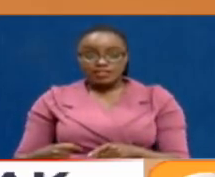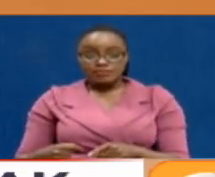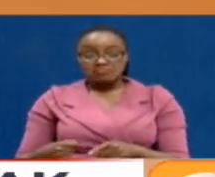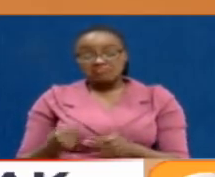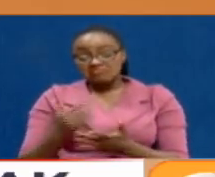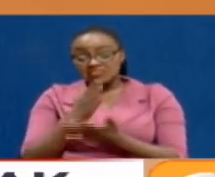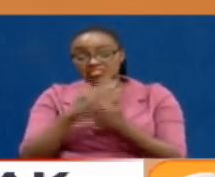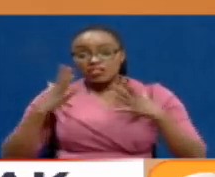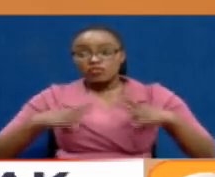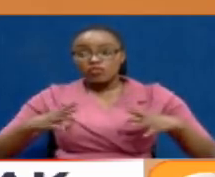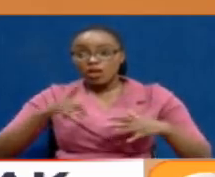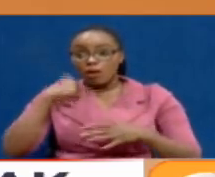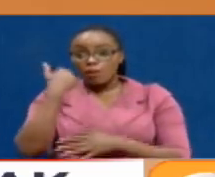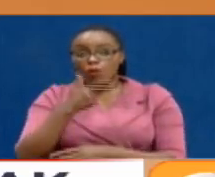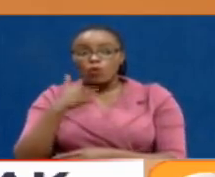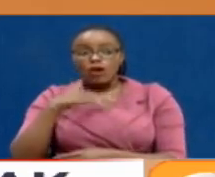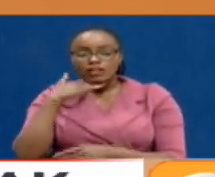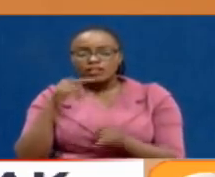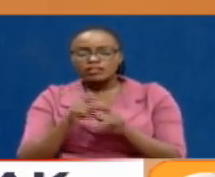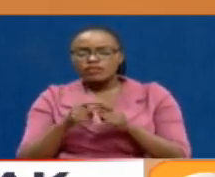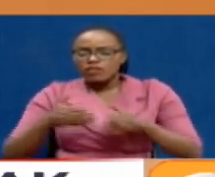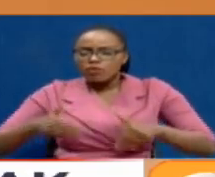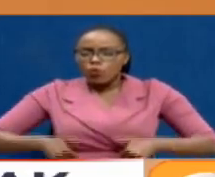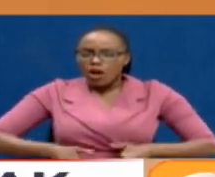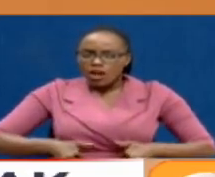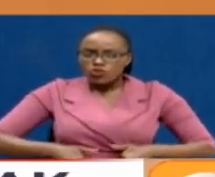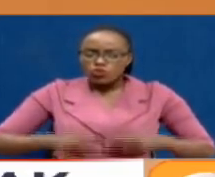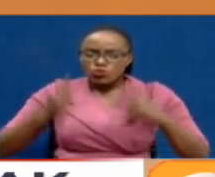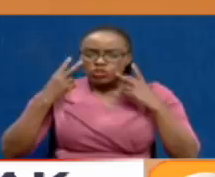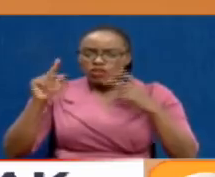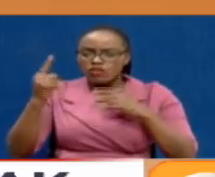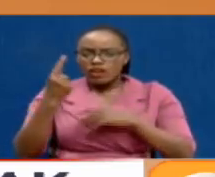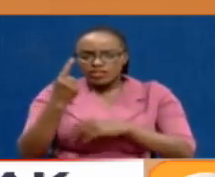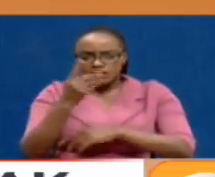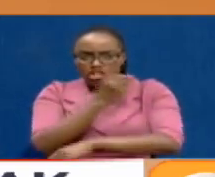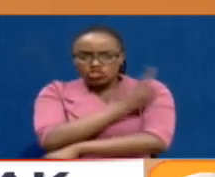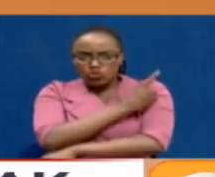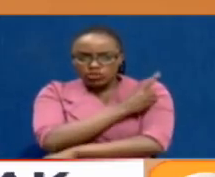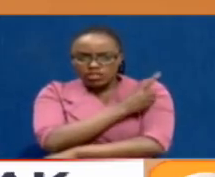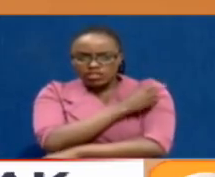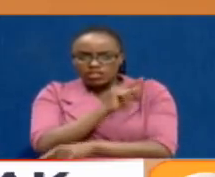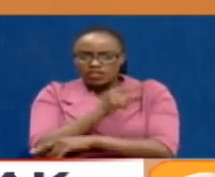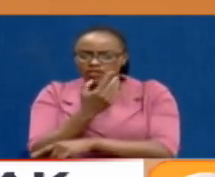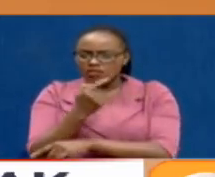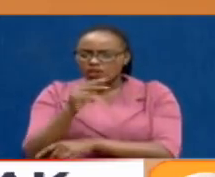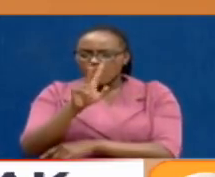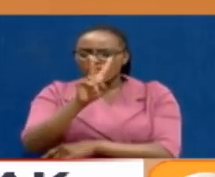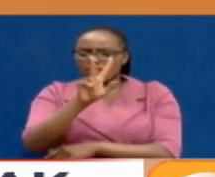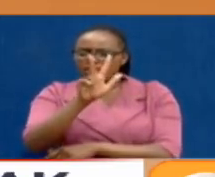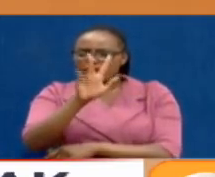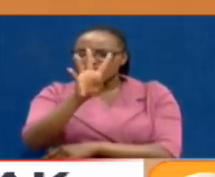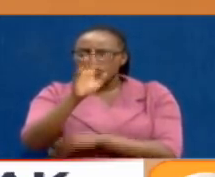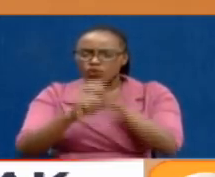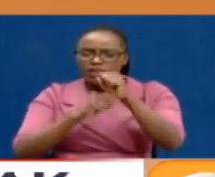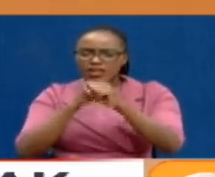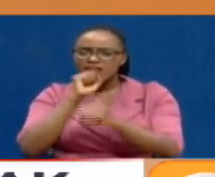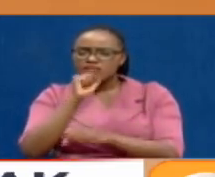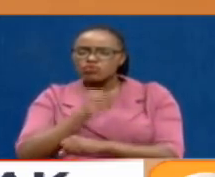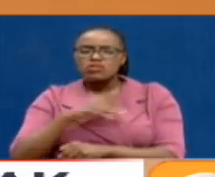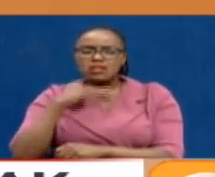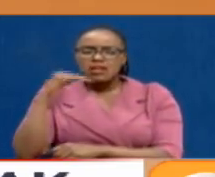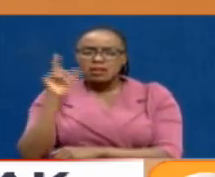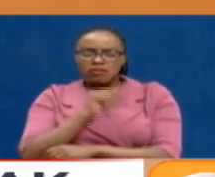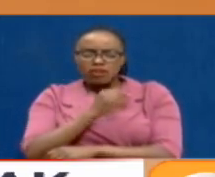some of the people who are dying were also quite young. You saw the first doctor, the whistleblower, was just 34 years old. The